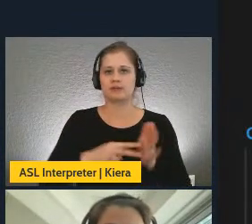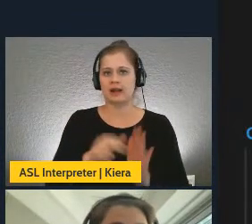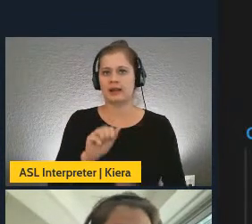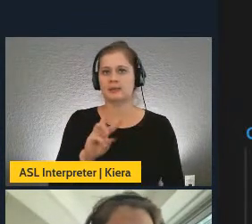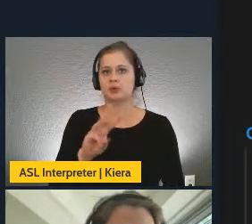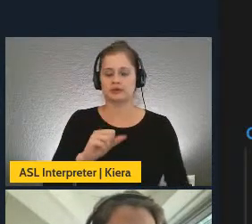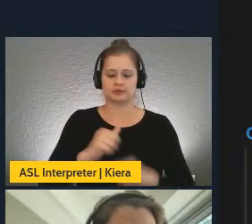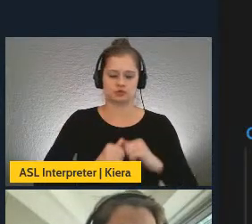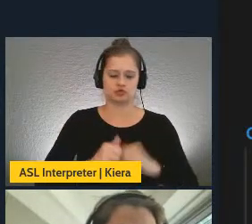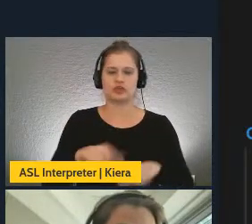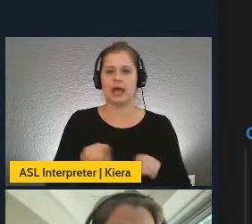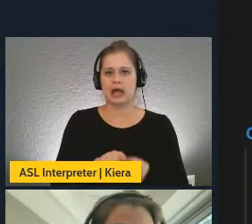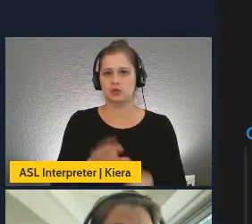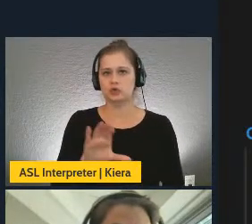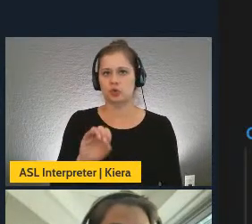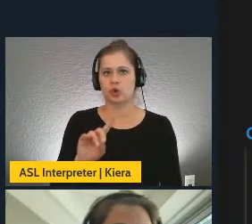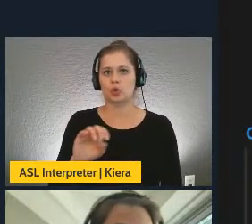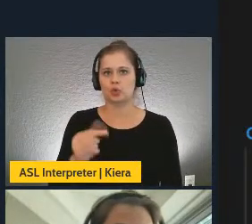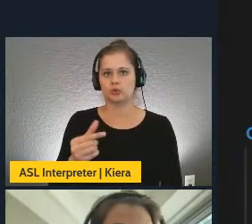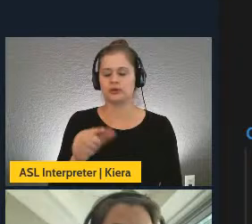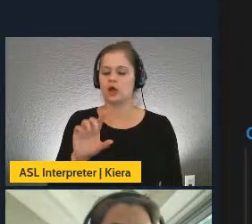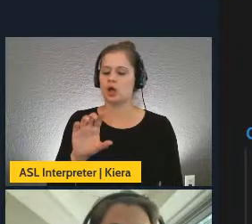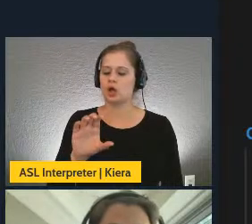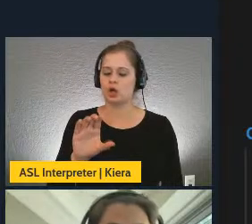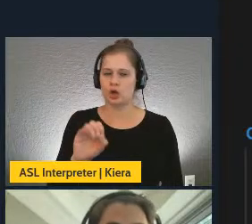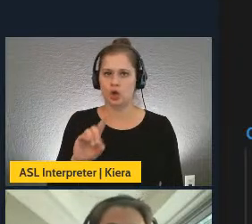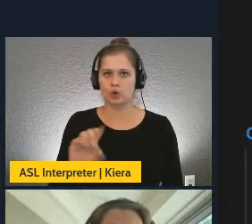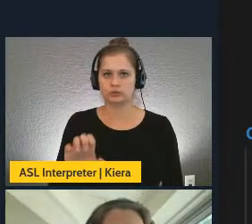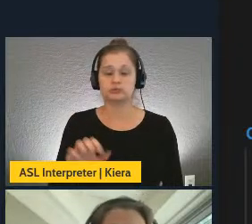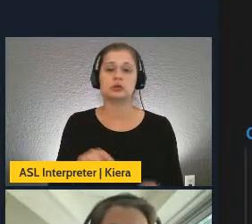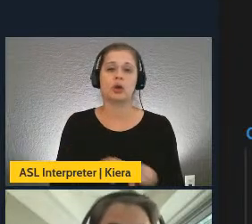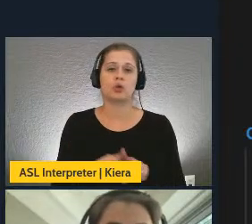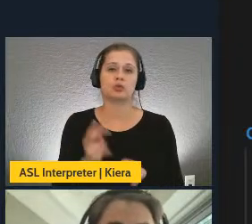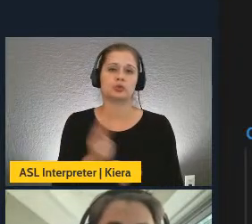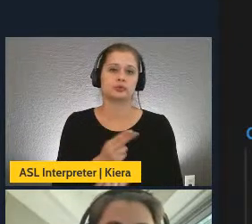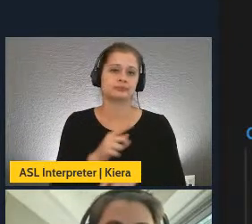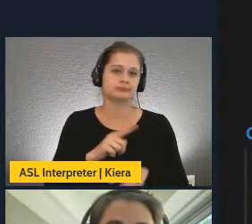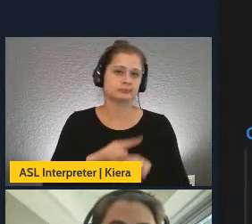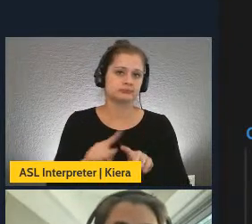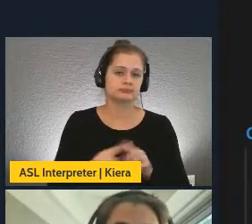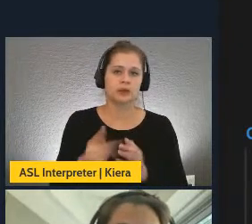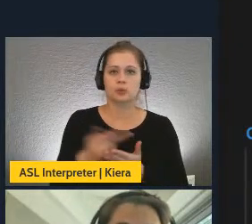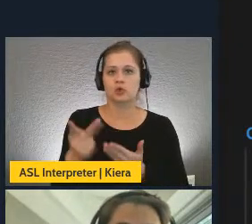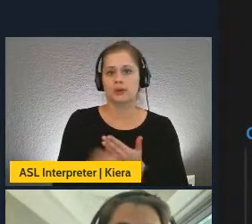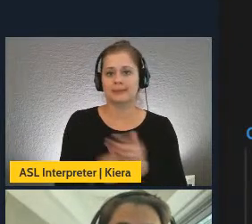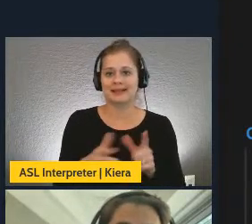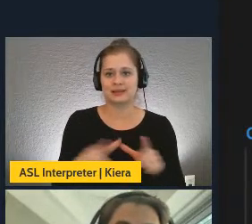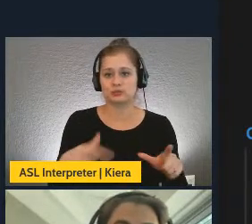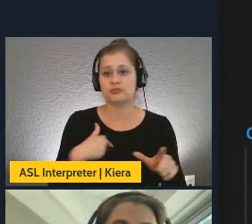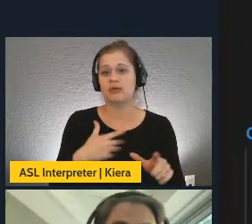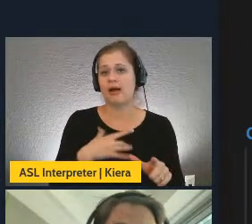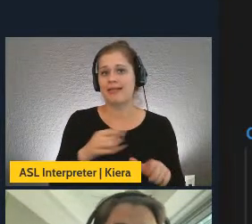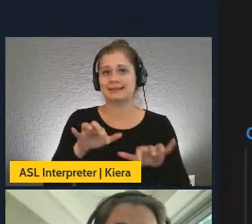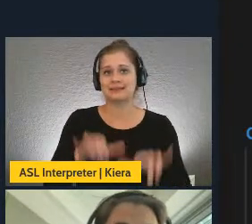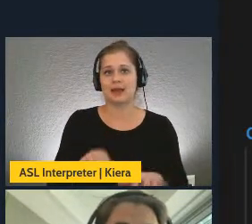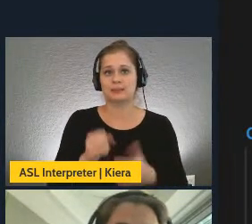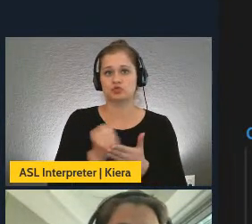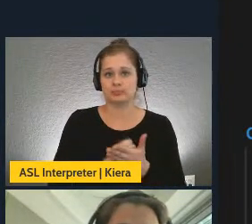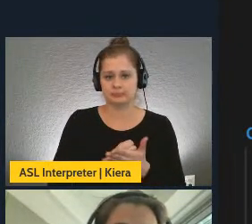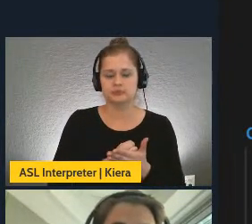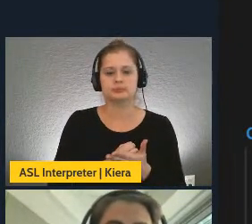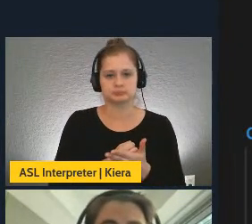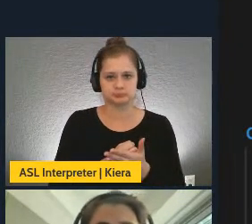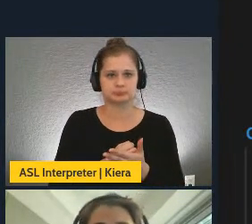and using familiar programming languages. So I quite like to use TypeScript. Here's an example of defining a DynamoDB table in CDK using